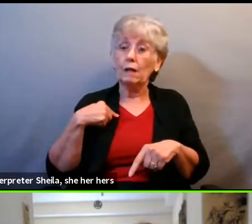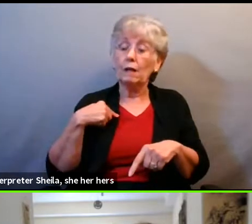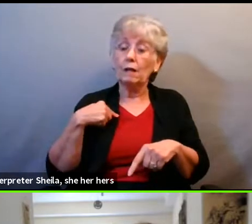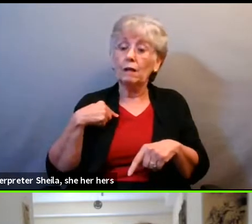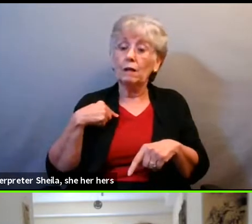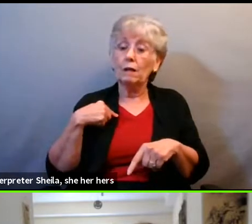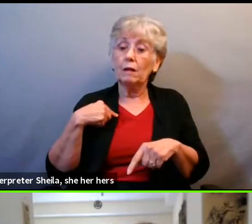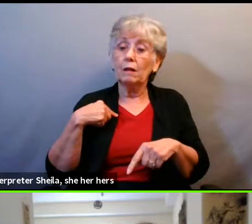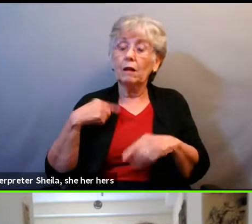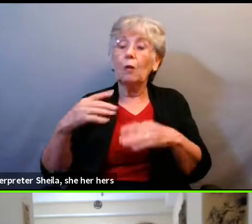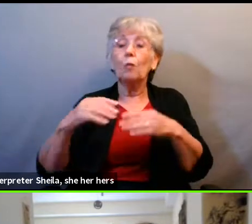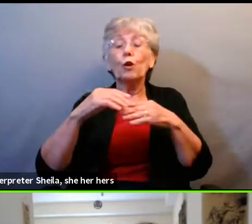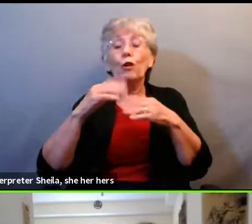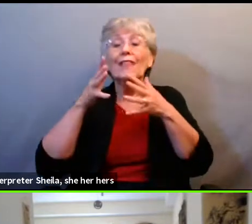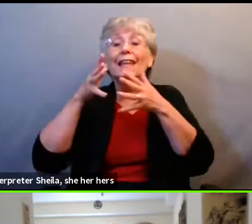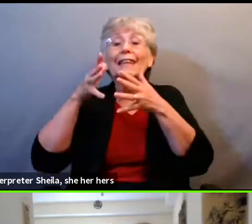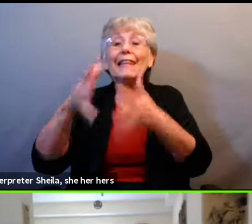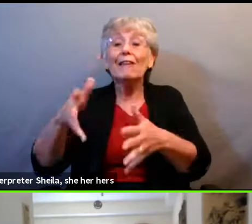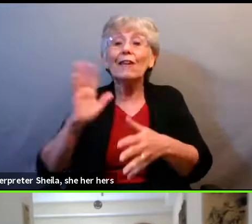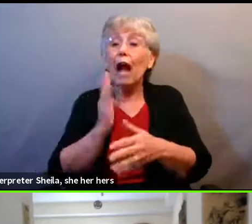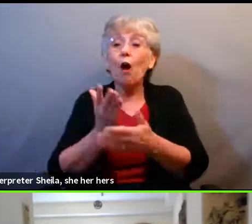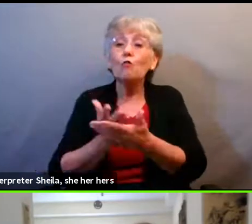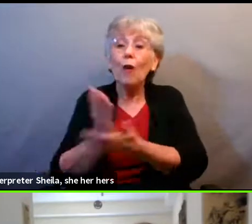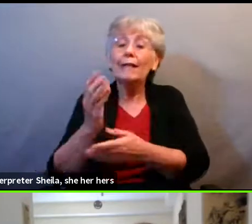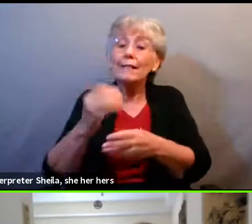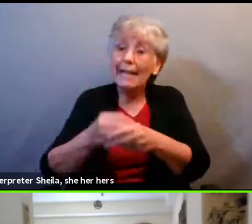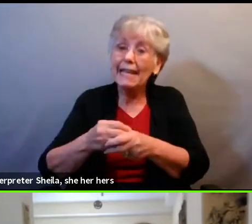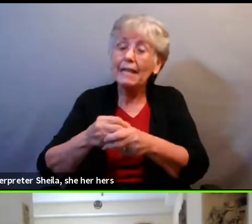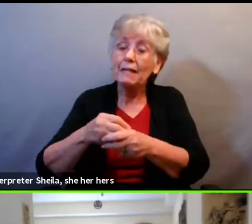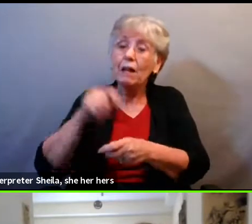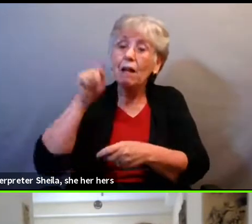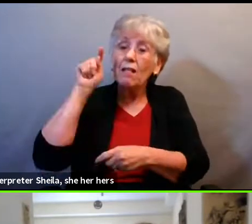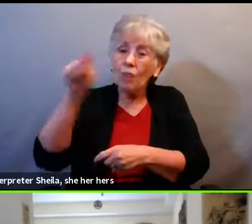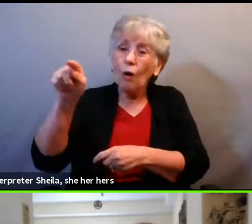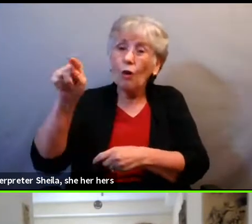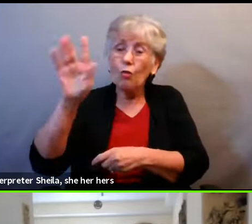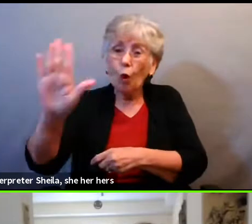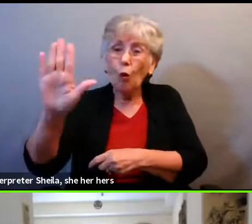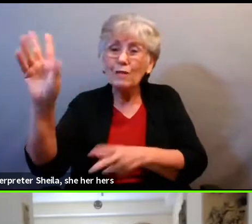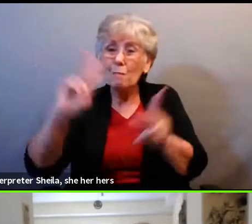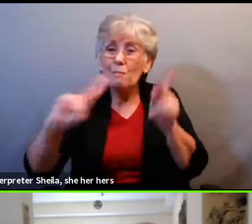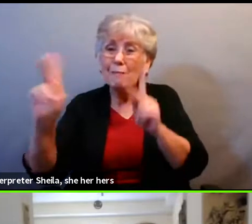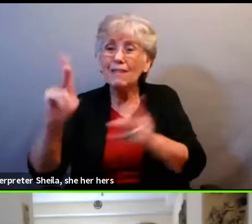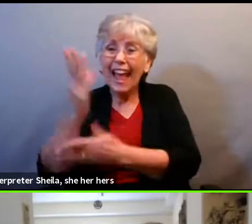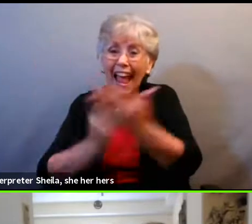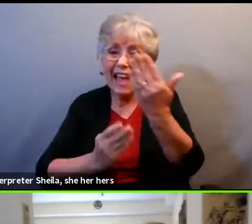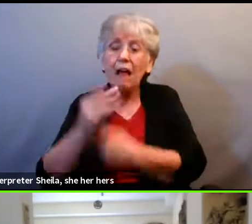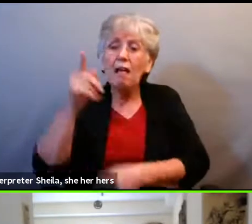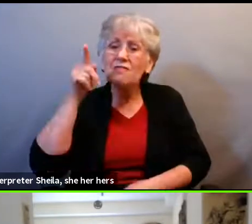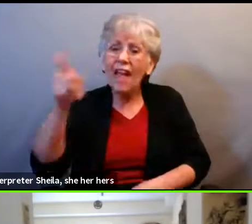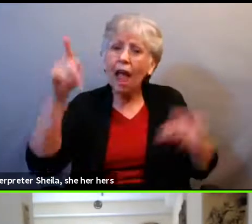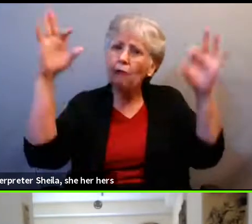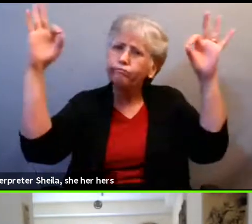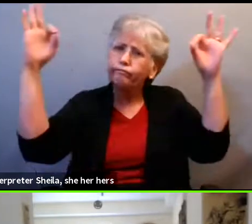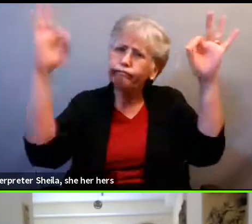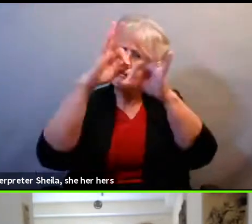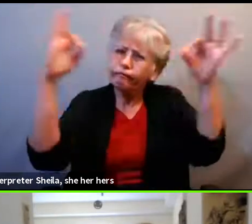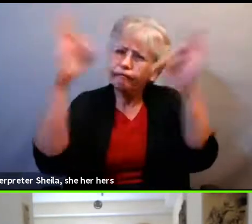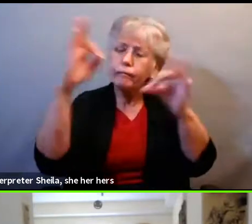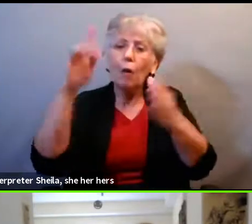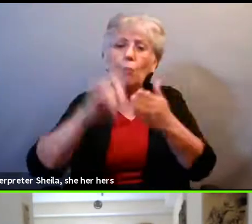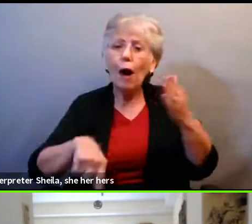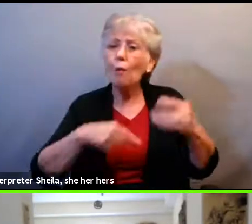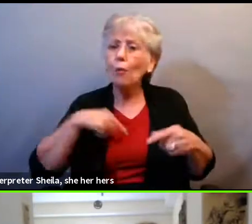our rights in the hands of people that had no clue of what we were talking about. And then it turned out that the people